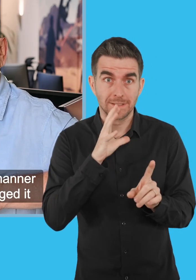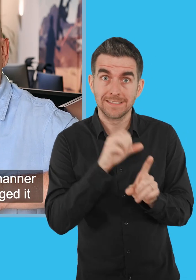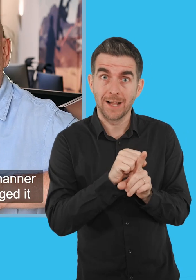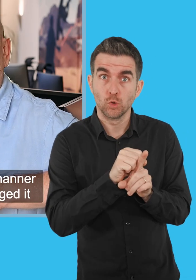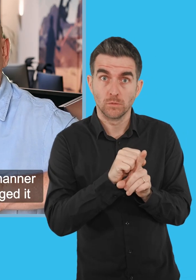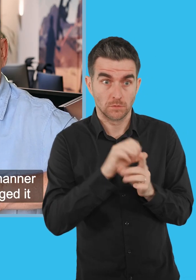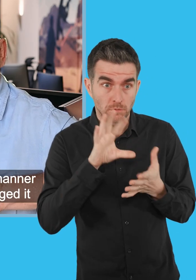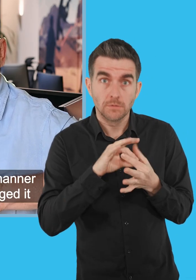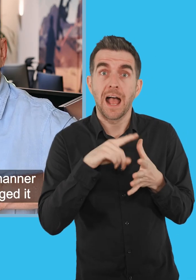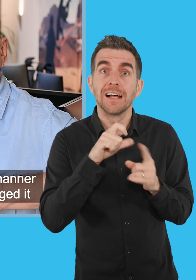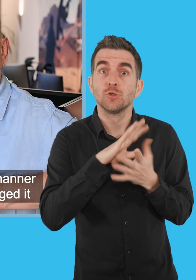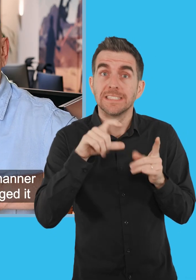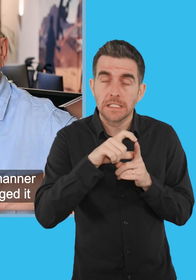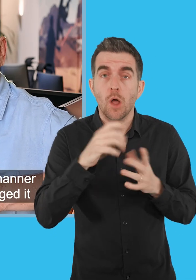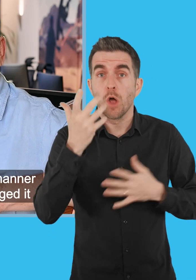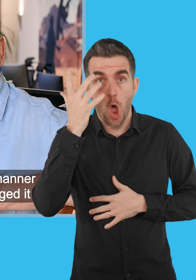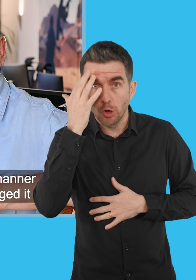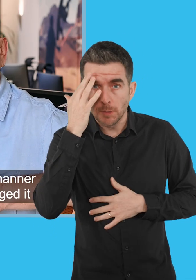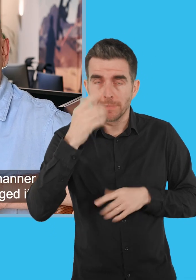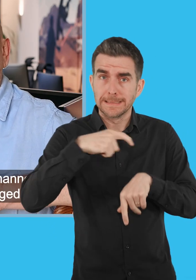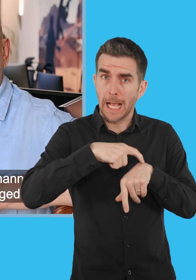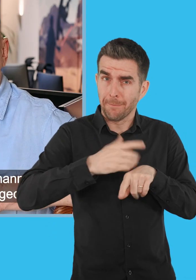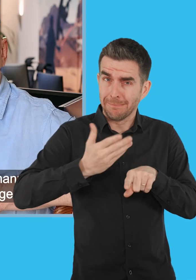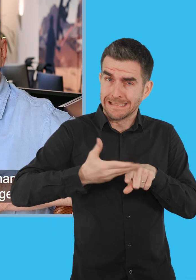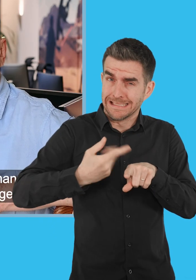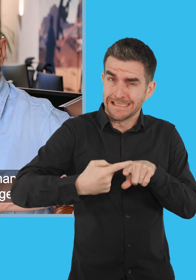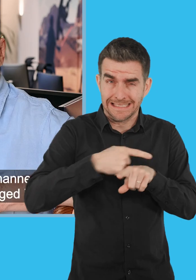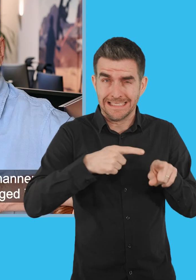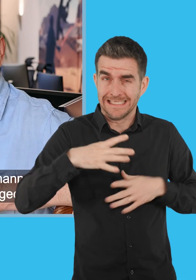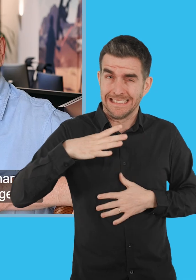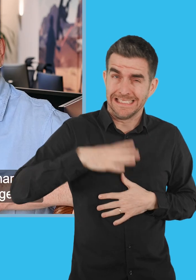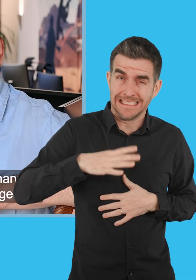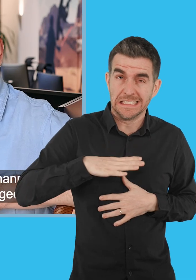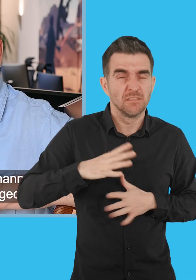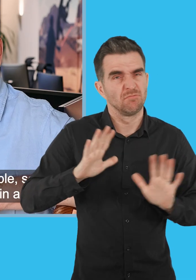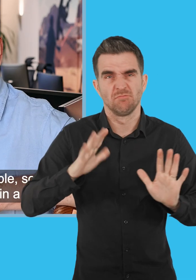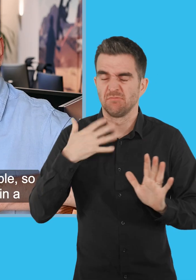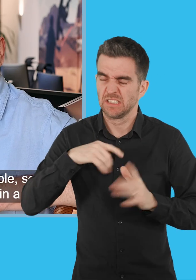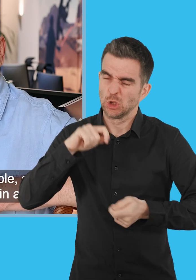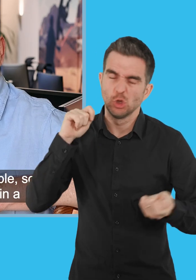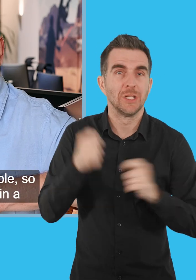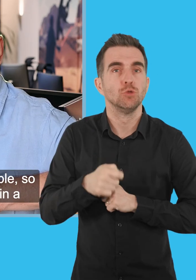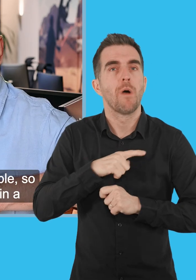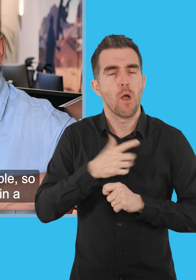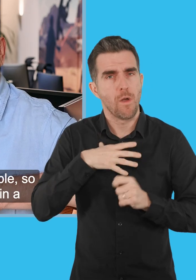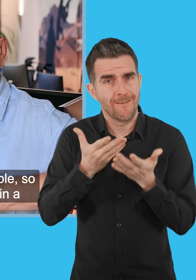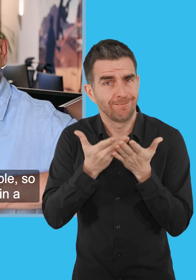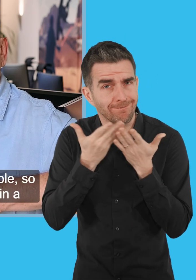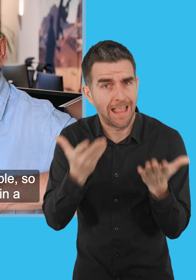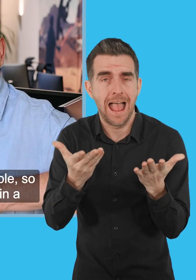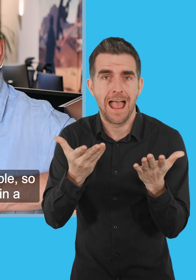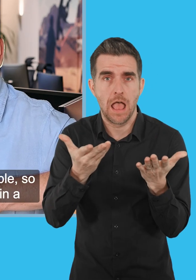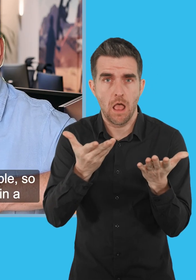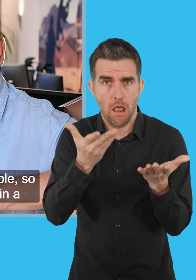for ADHD or autism in a timely manner for those that most need it. The reason we've changed it is to make it fairer and more